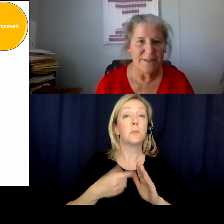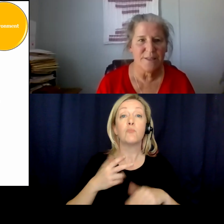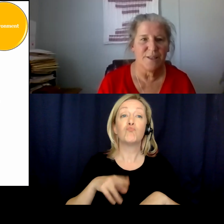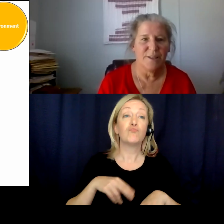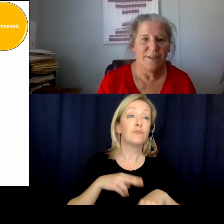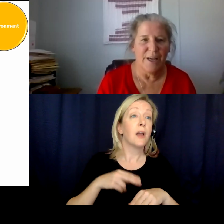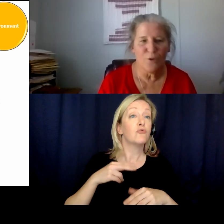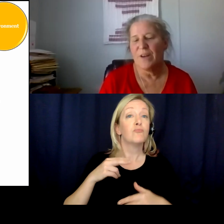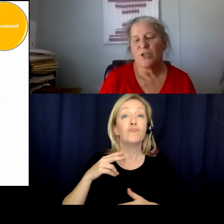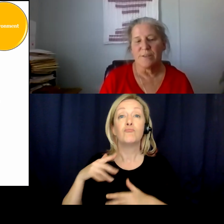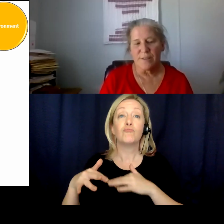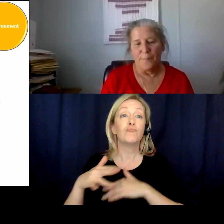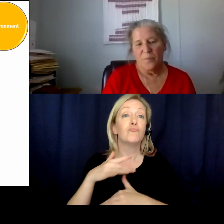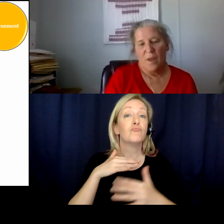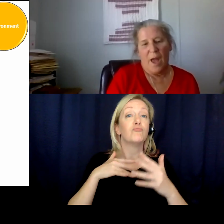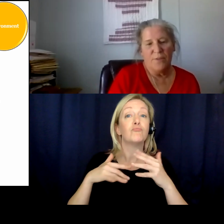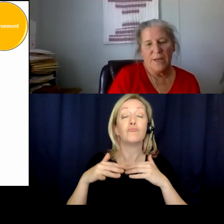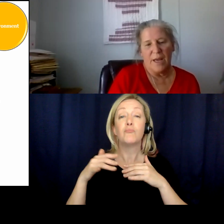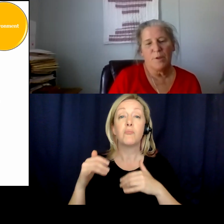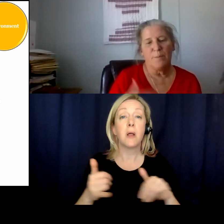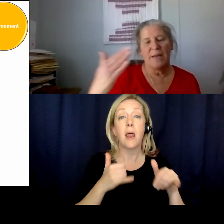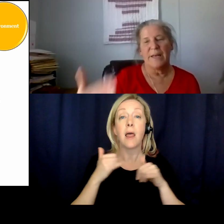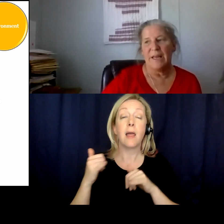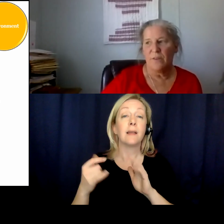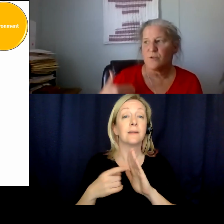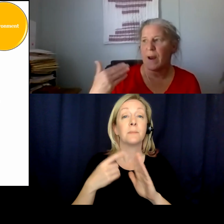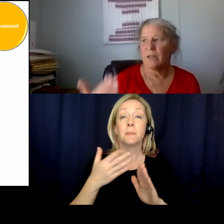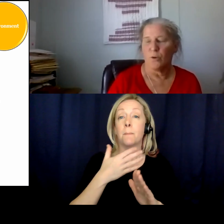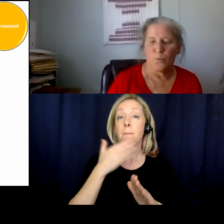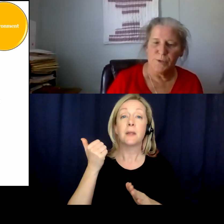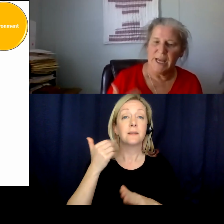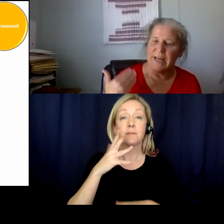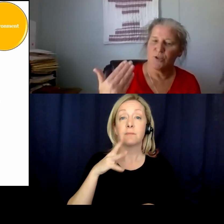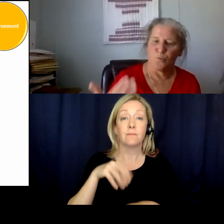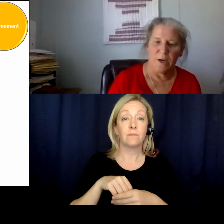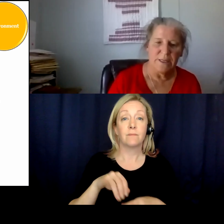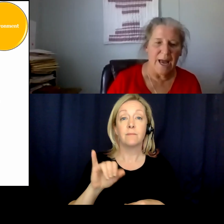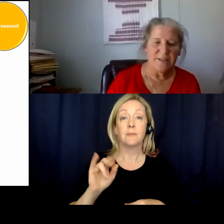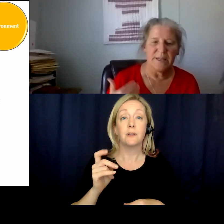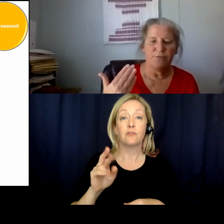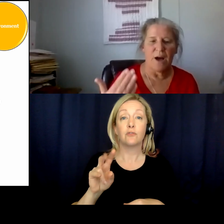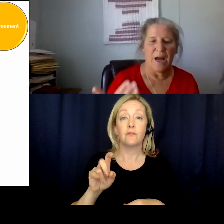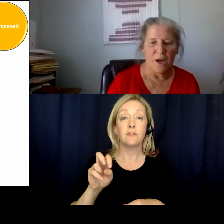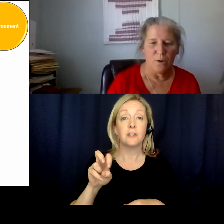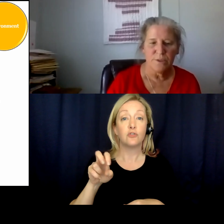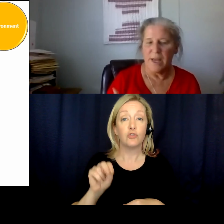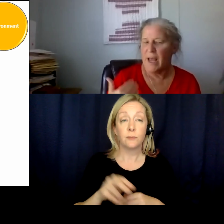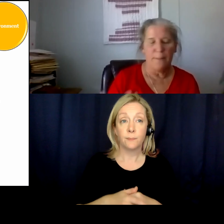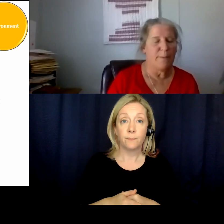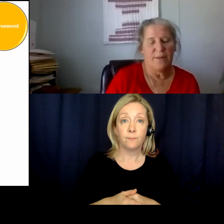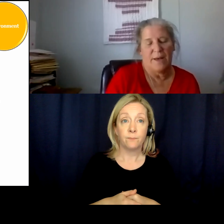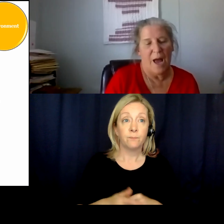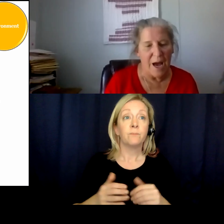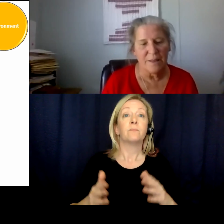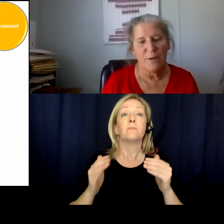your best interventions. And then implement it in those regular routines, really identify those